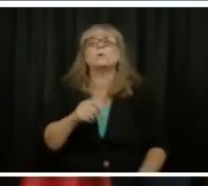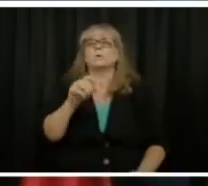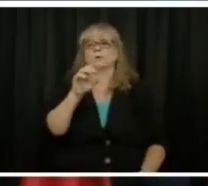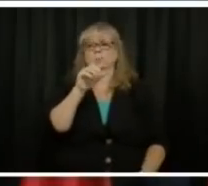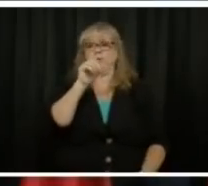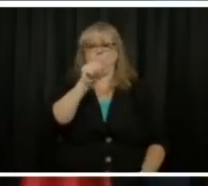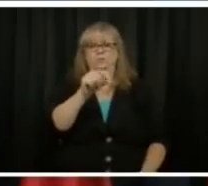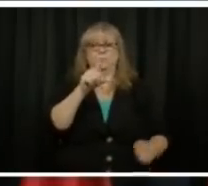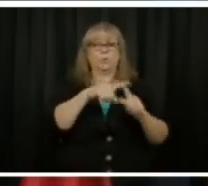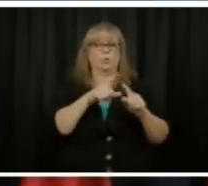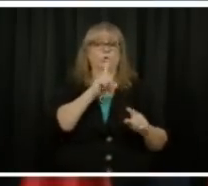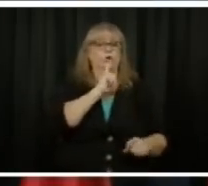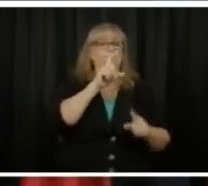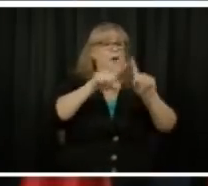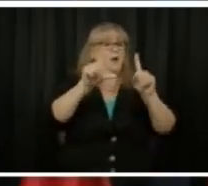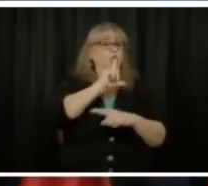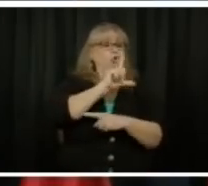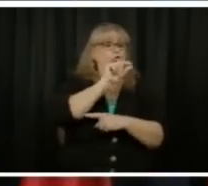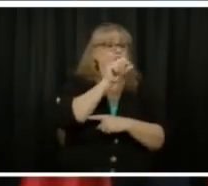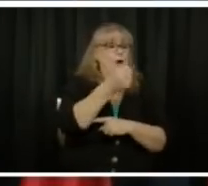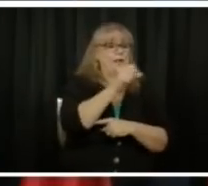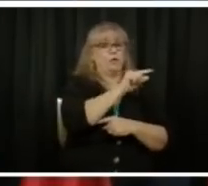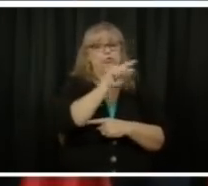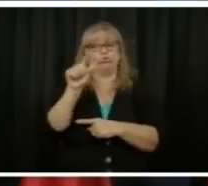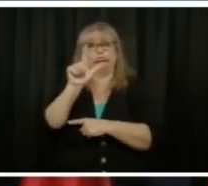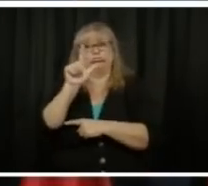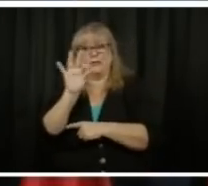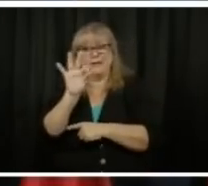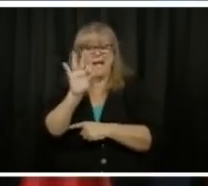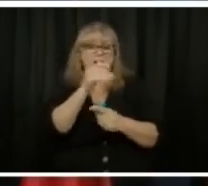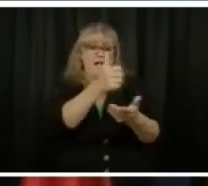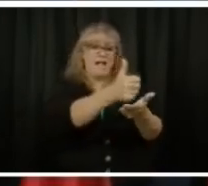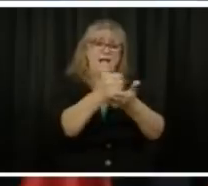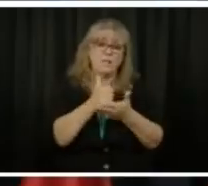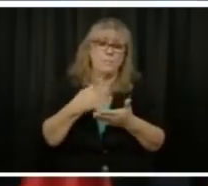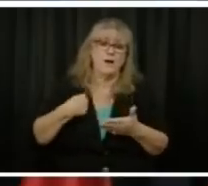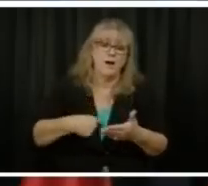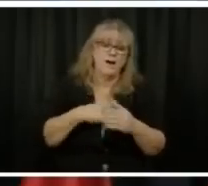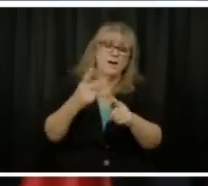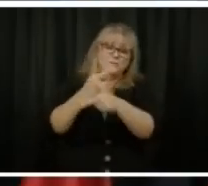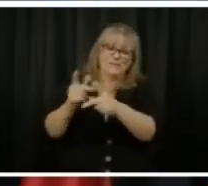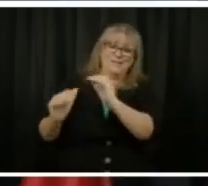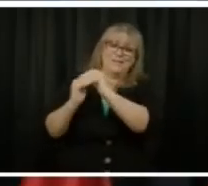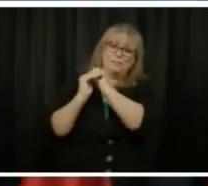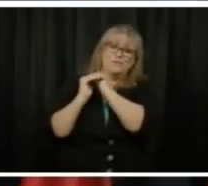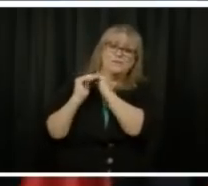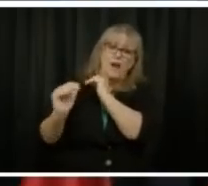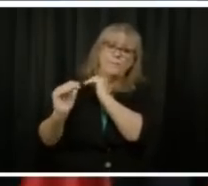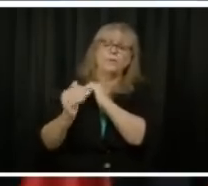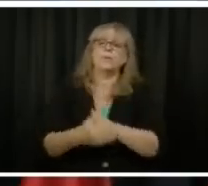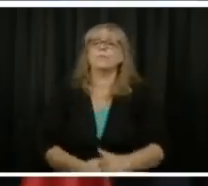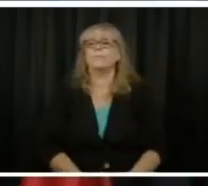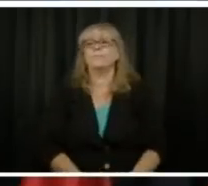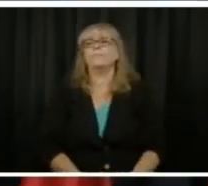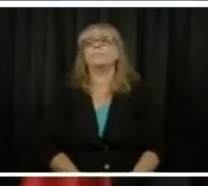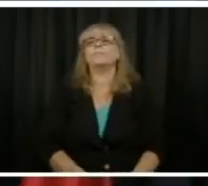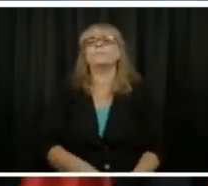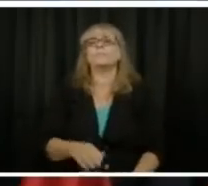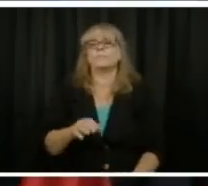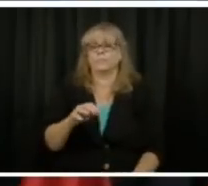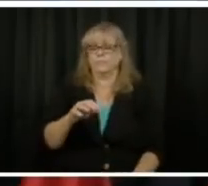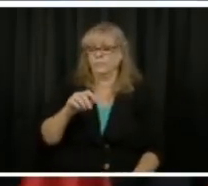going to make the difference. And look, there's no... This is the tough part here. While we have some impact on exactly what bars and restaurants are